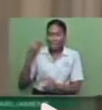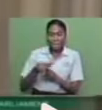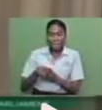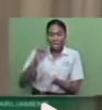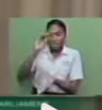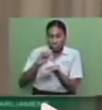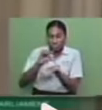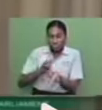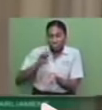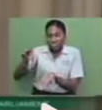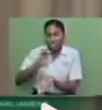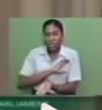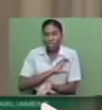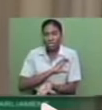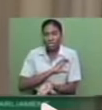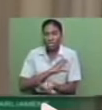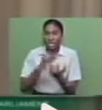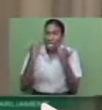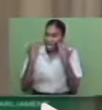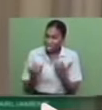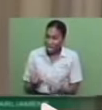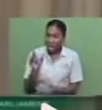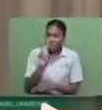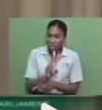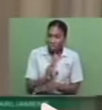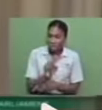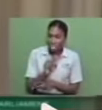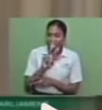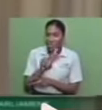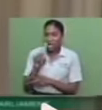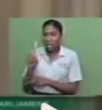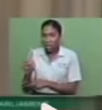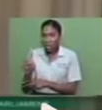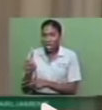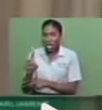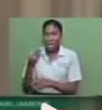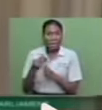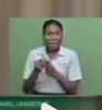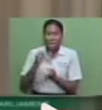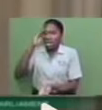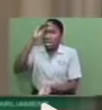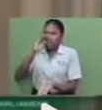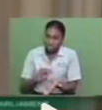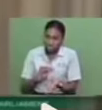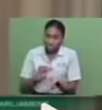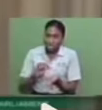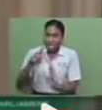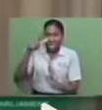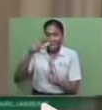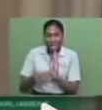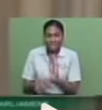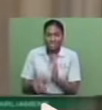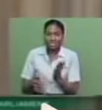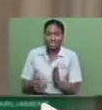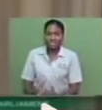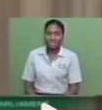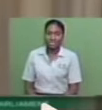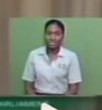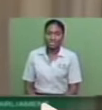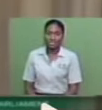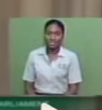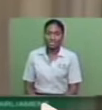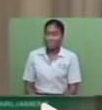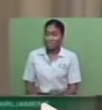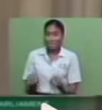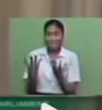the 2021 fiscal year in a $282 million hole. Now you will say this is not a lot of money, but we are